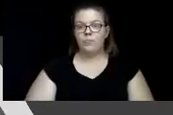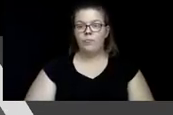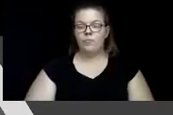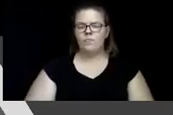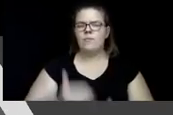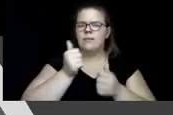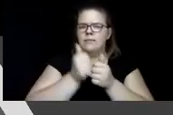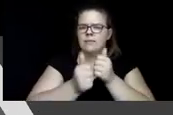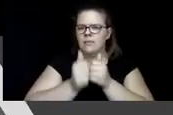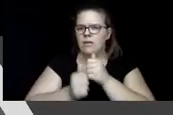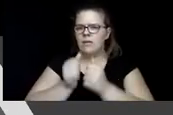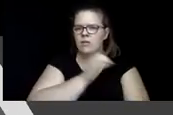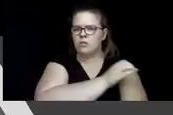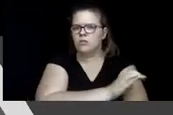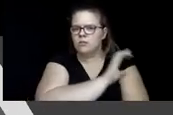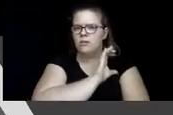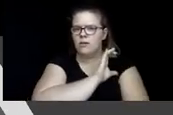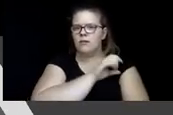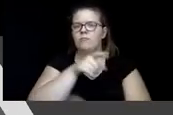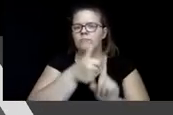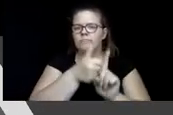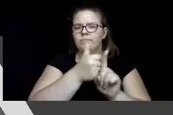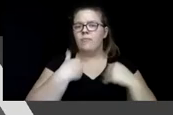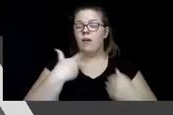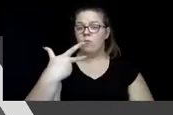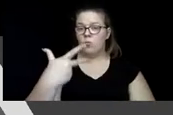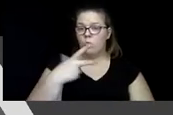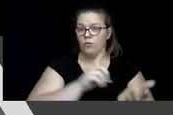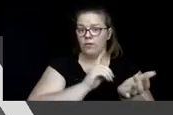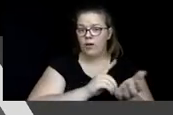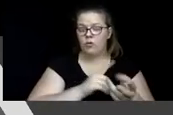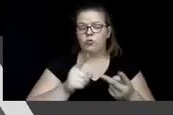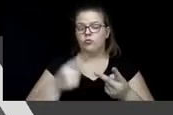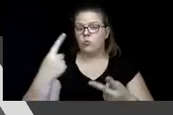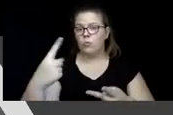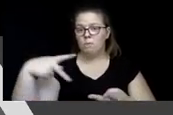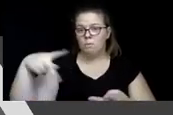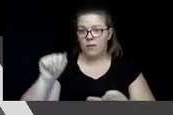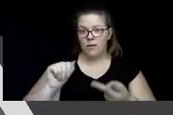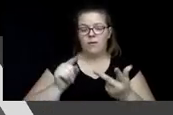Each clinic has 3 doctors, 1 PA, 1 NP,